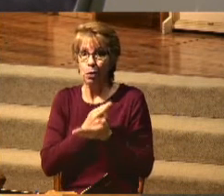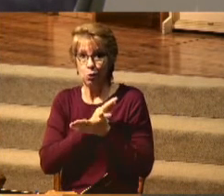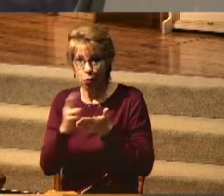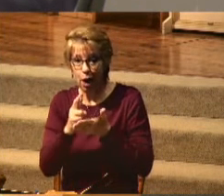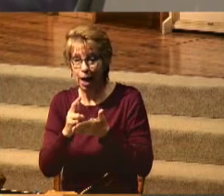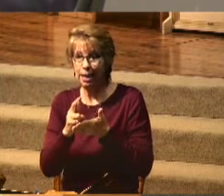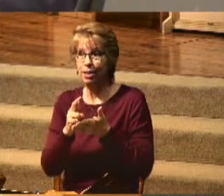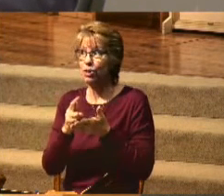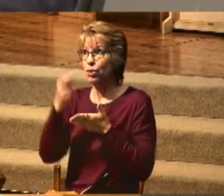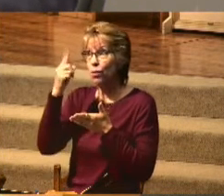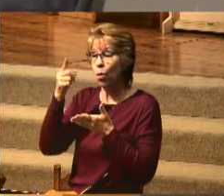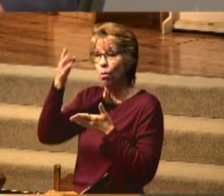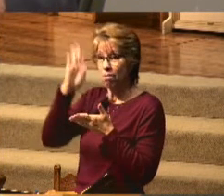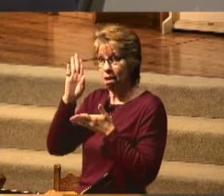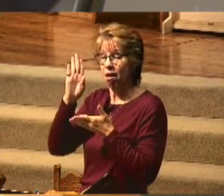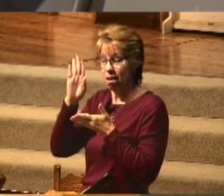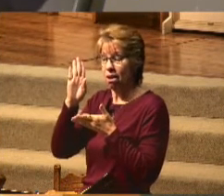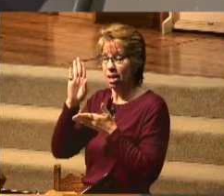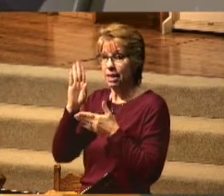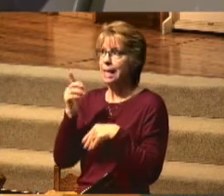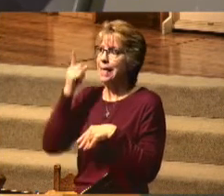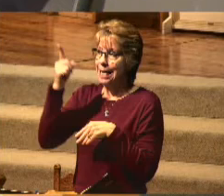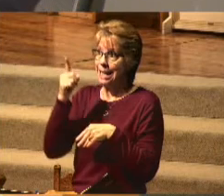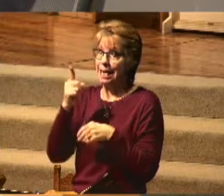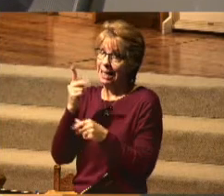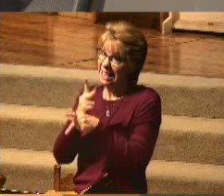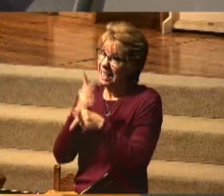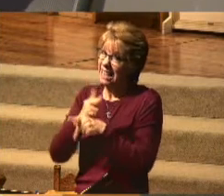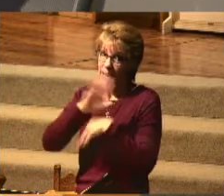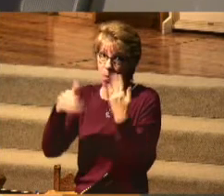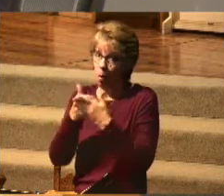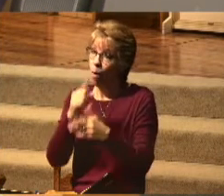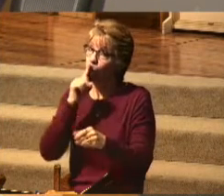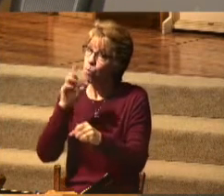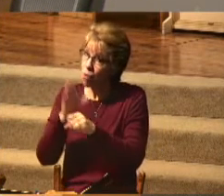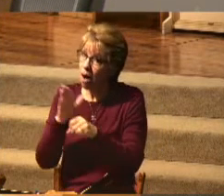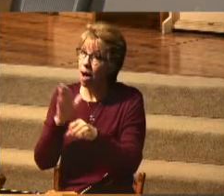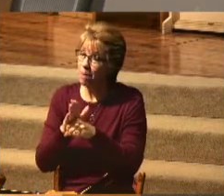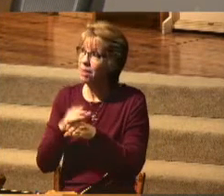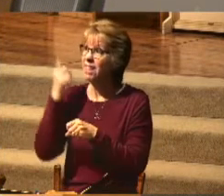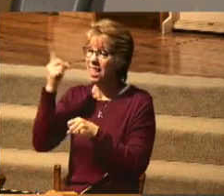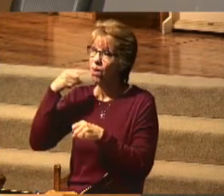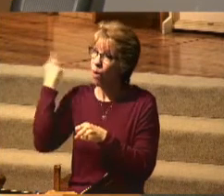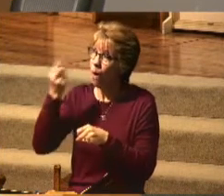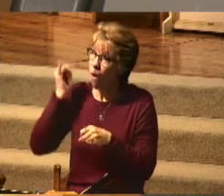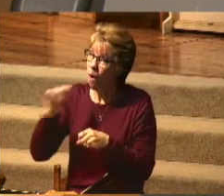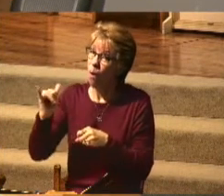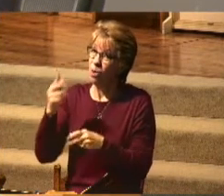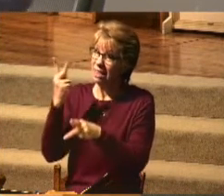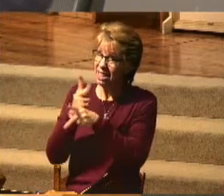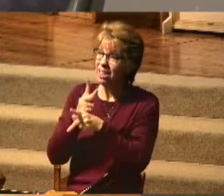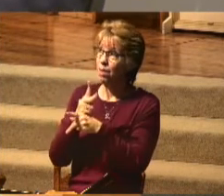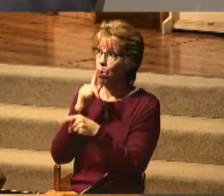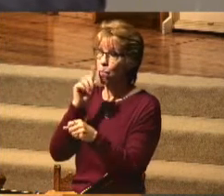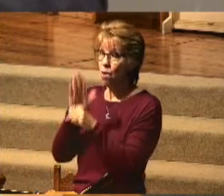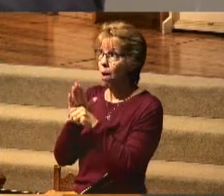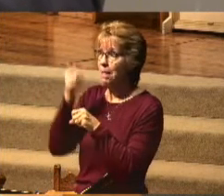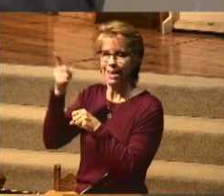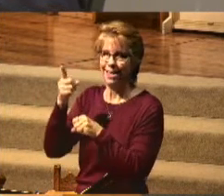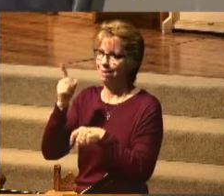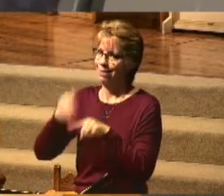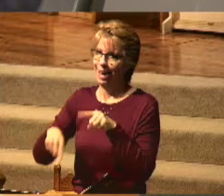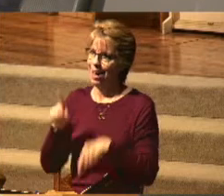is going to keep his promise, and he always has kept his promise, and he always will. God cannot lie.